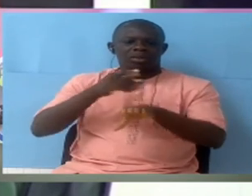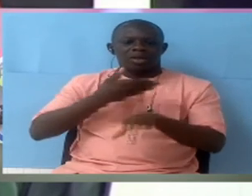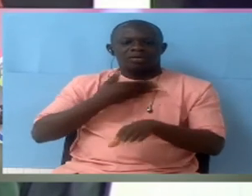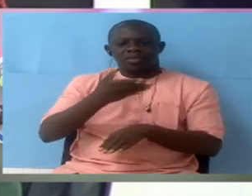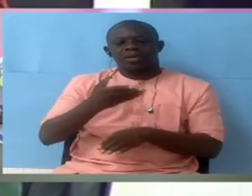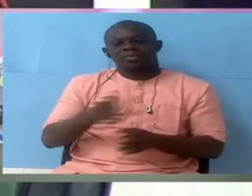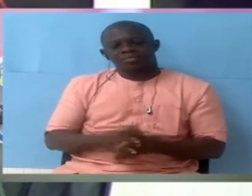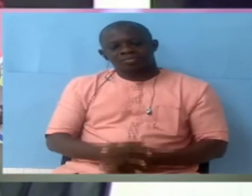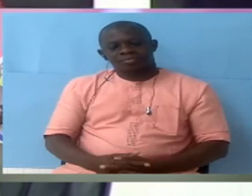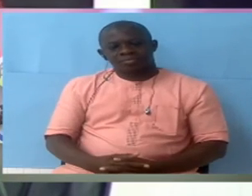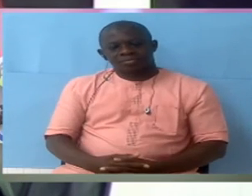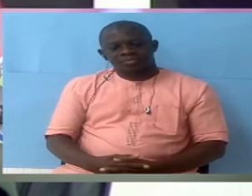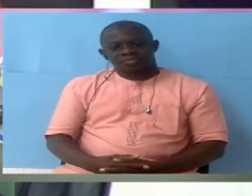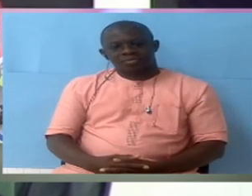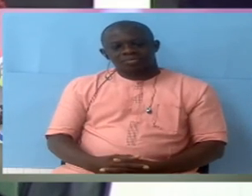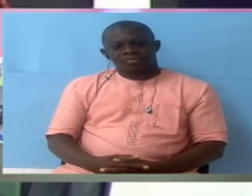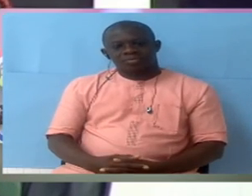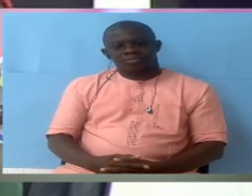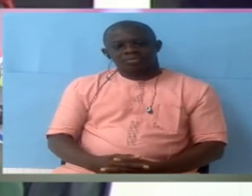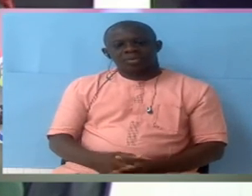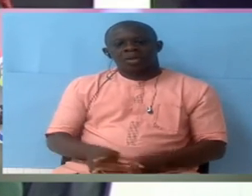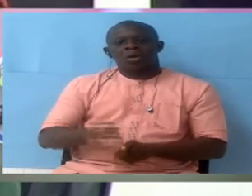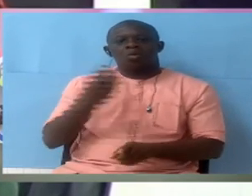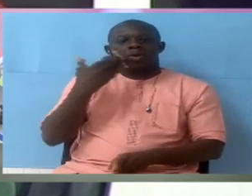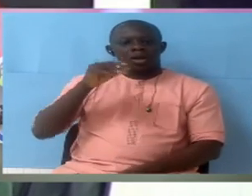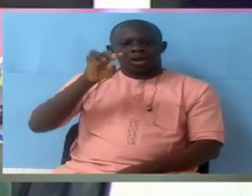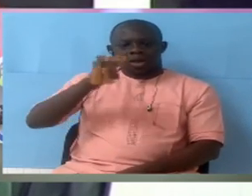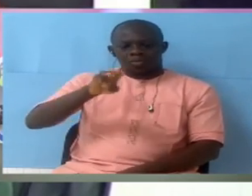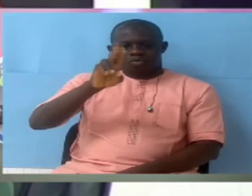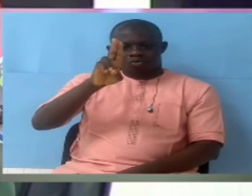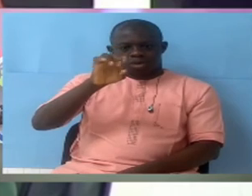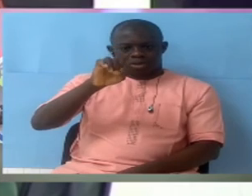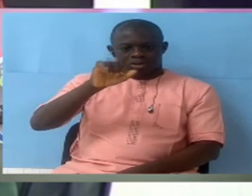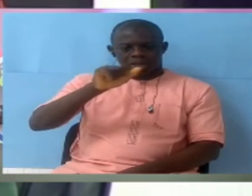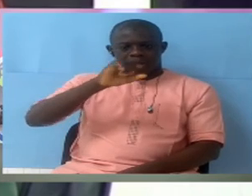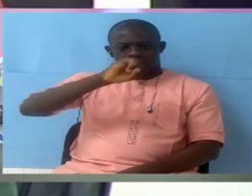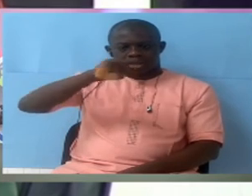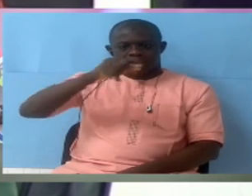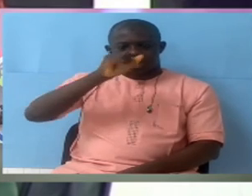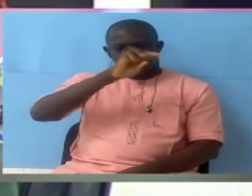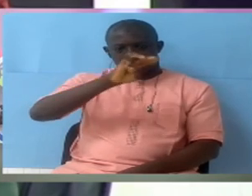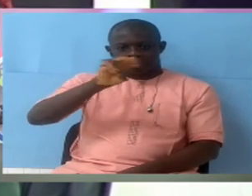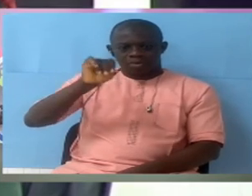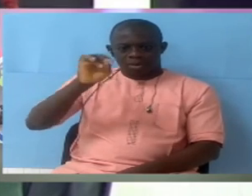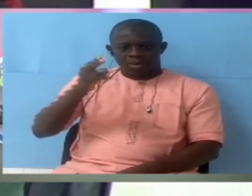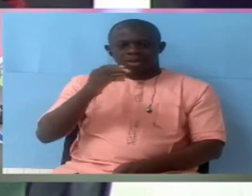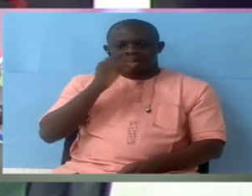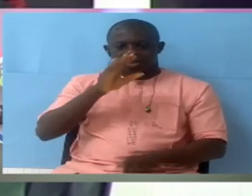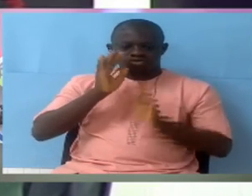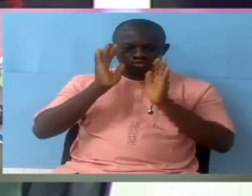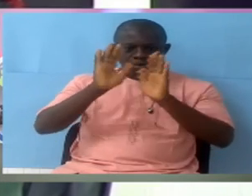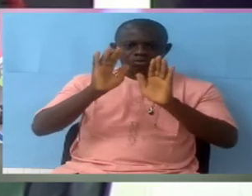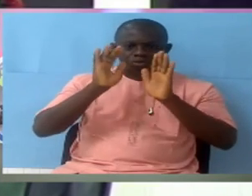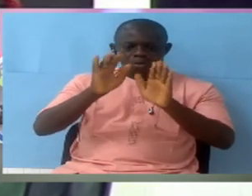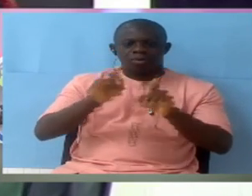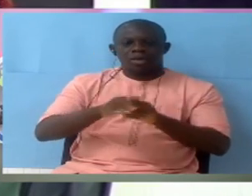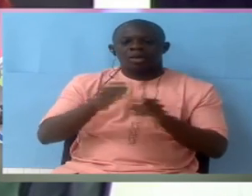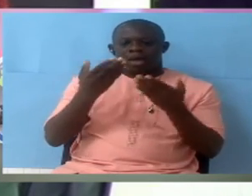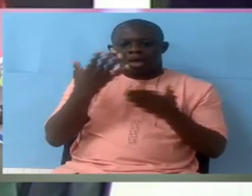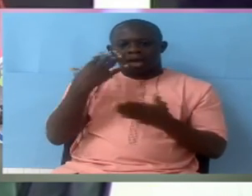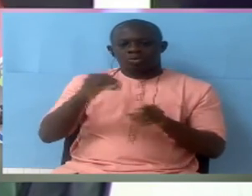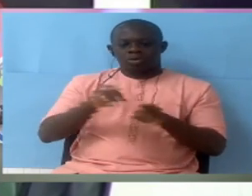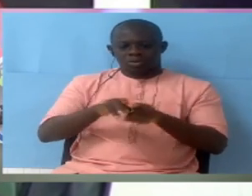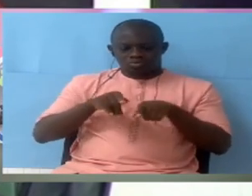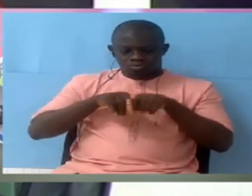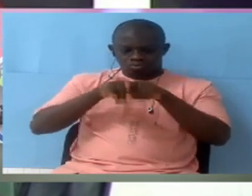minute. And when Musa Jame said stop, stop. Ba Musa Jame ne bayil bayil. That is how they escorted me to